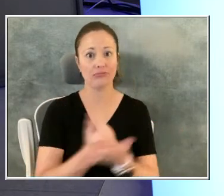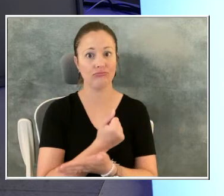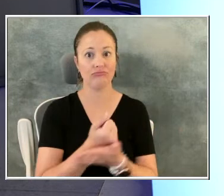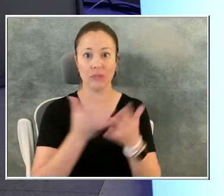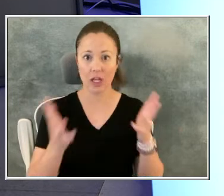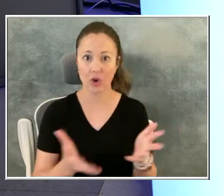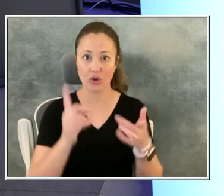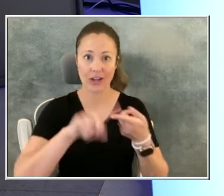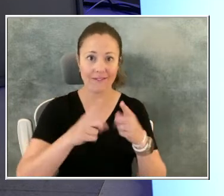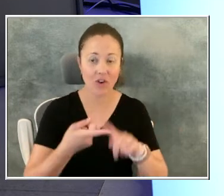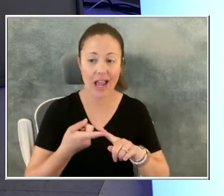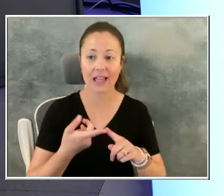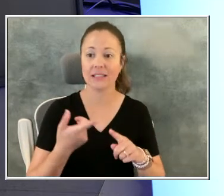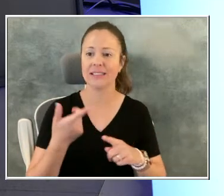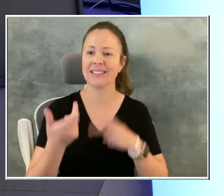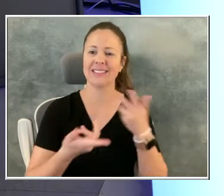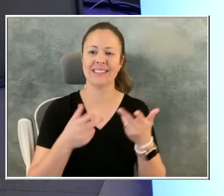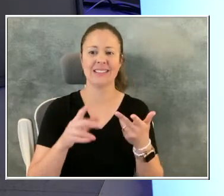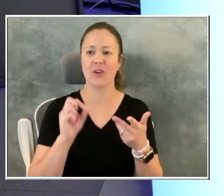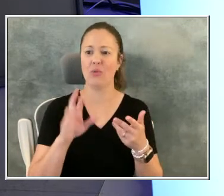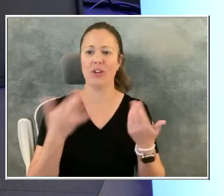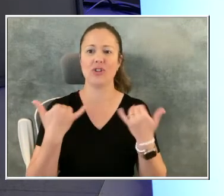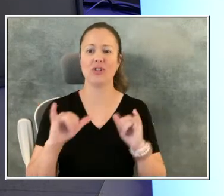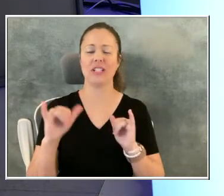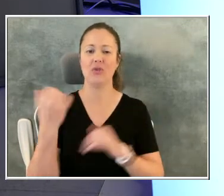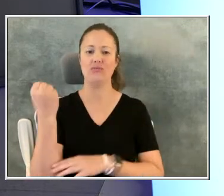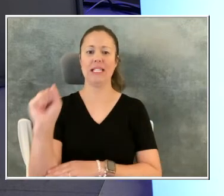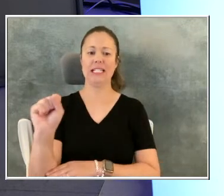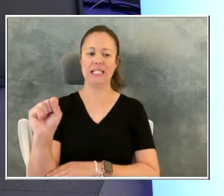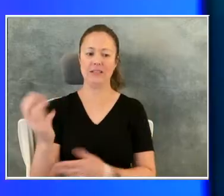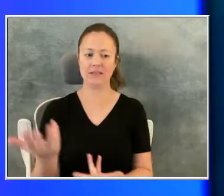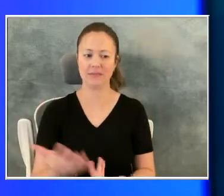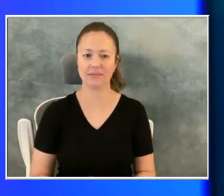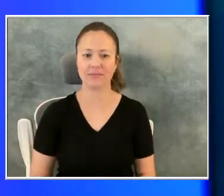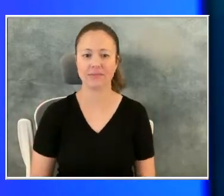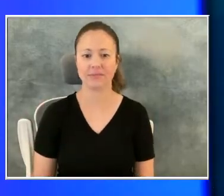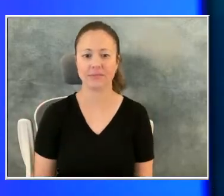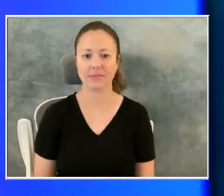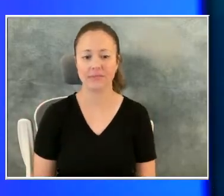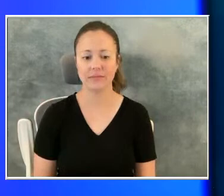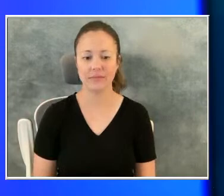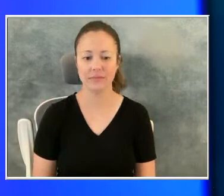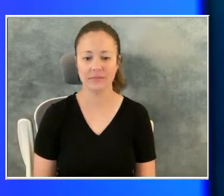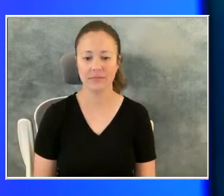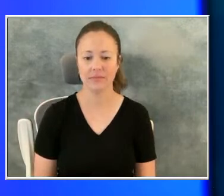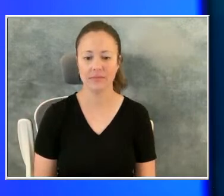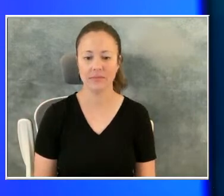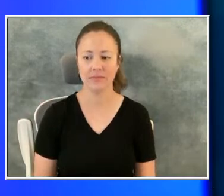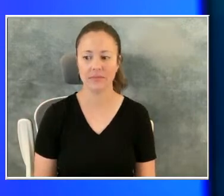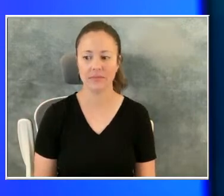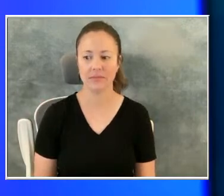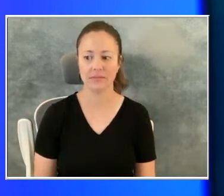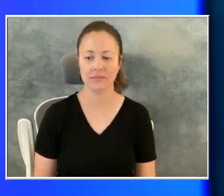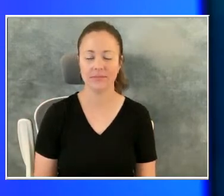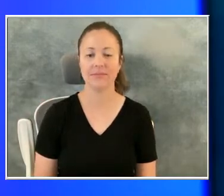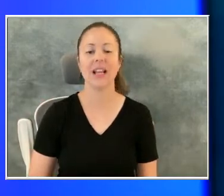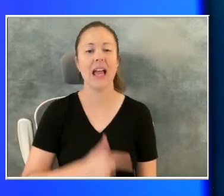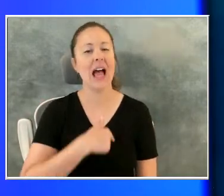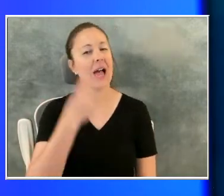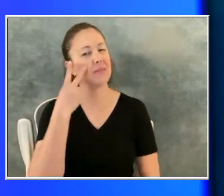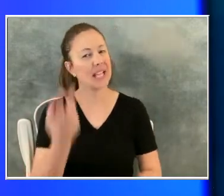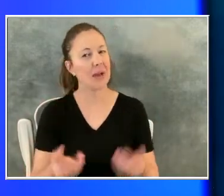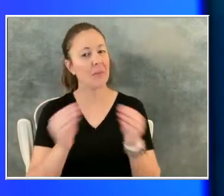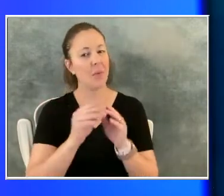friends, or is there still resistance? I actually am seeing more and more patients not just get their